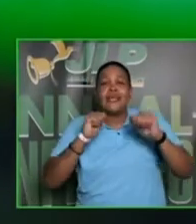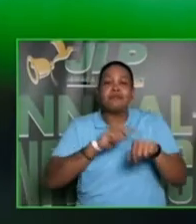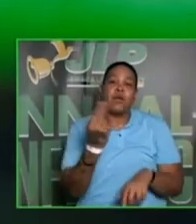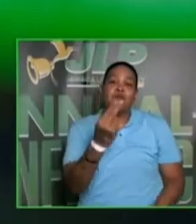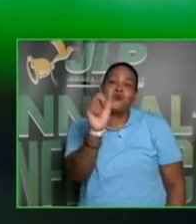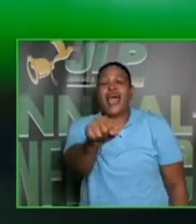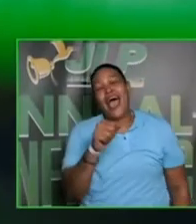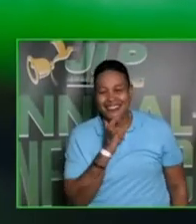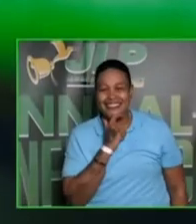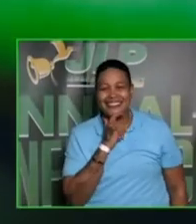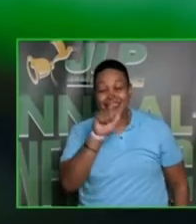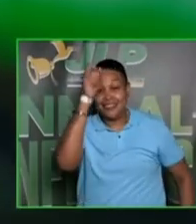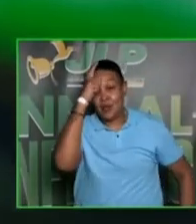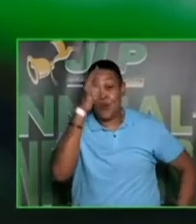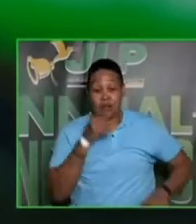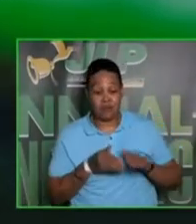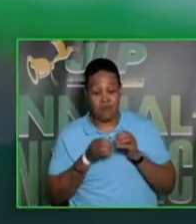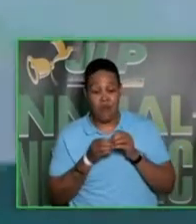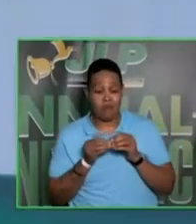But we will go one step further.